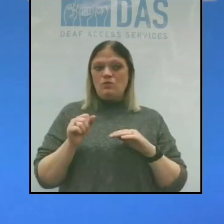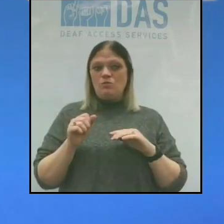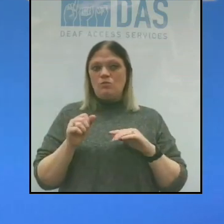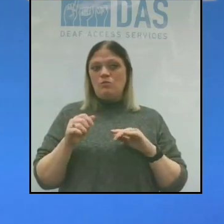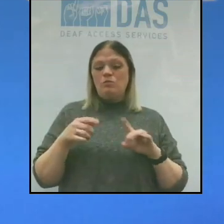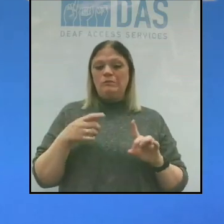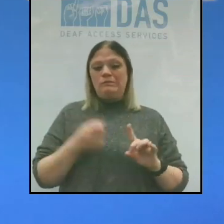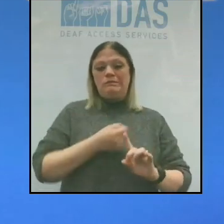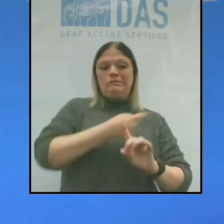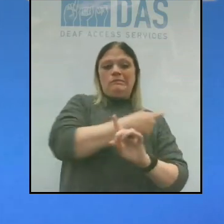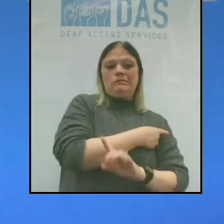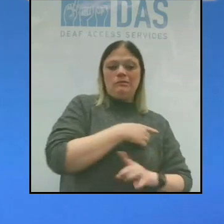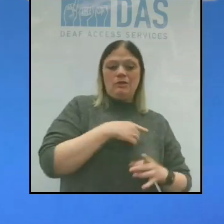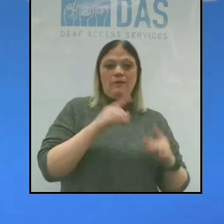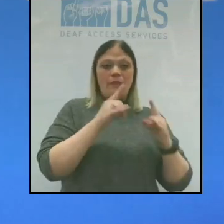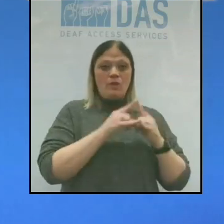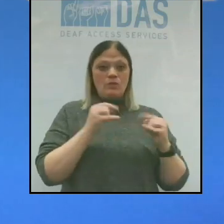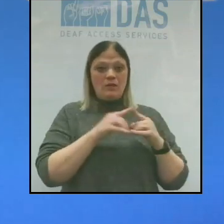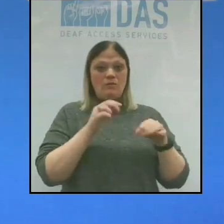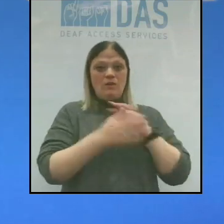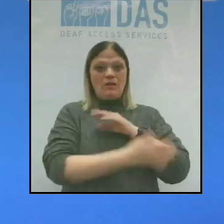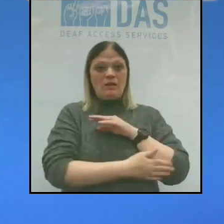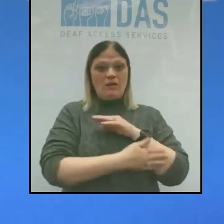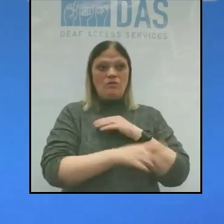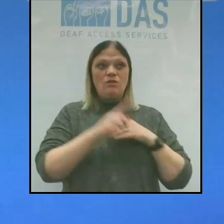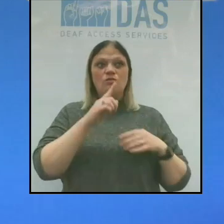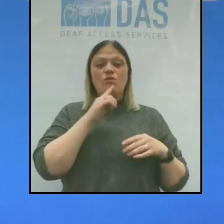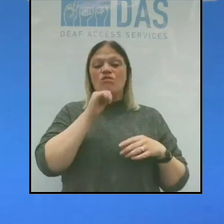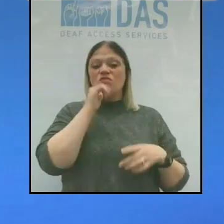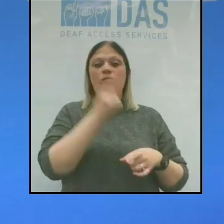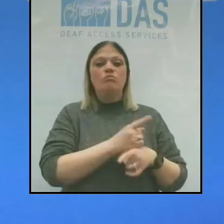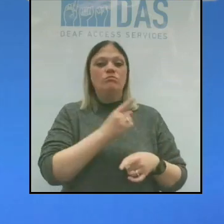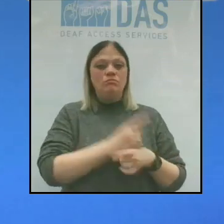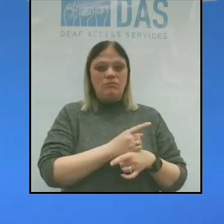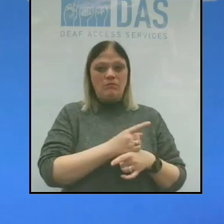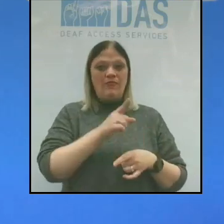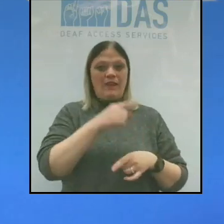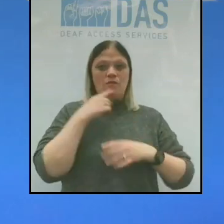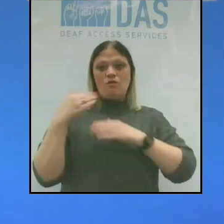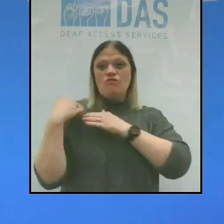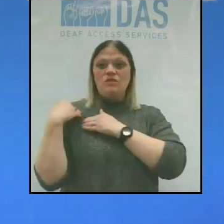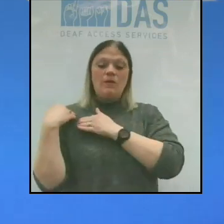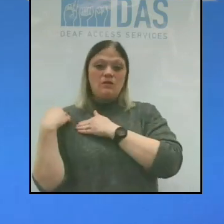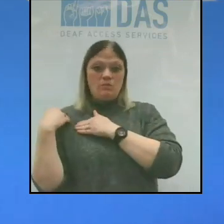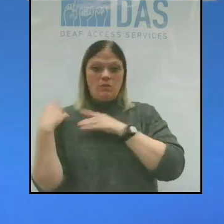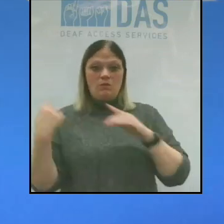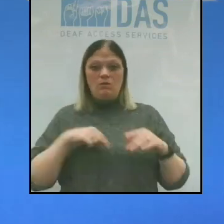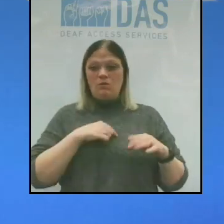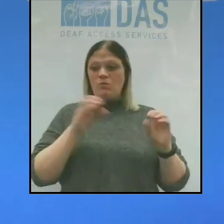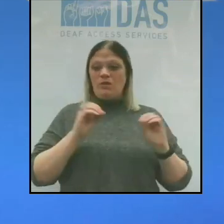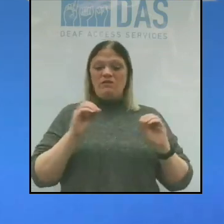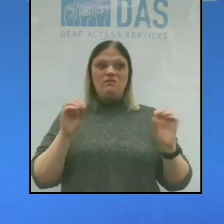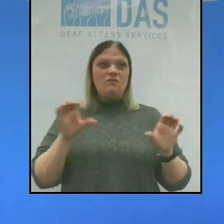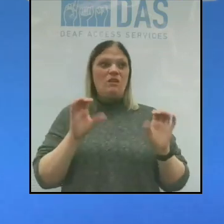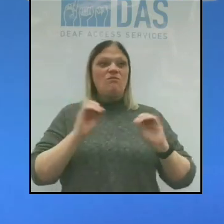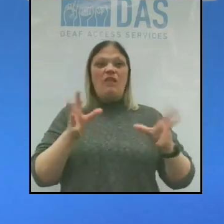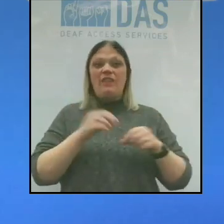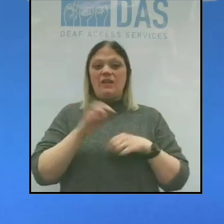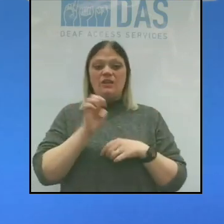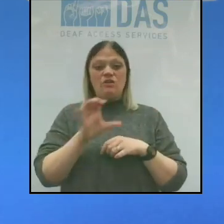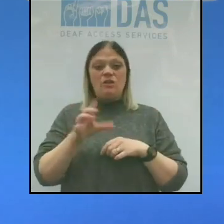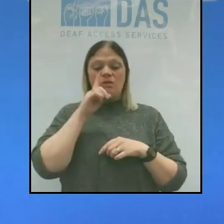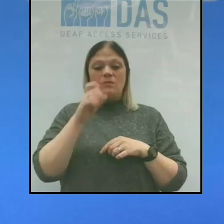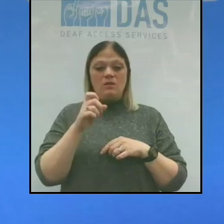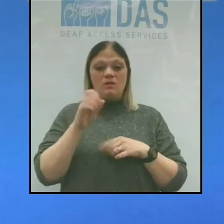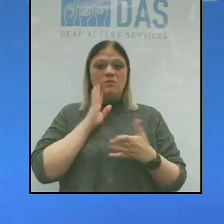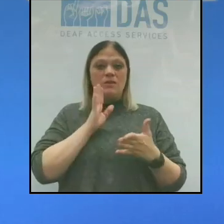Those campgrounds and counties are acting improperly. Those counties are liable. We haven't done anything like that in Erie County because it would be